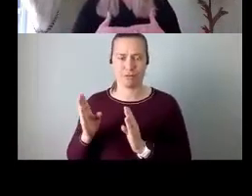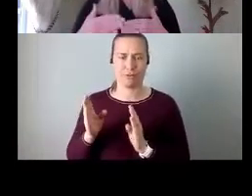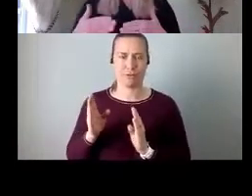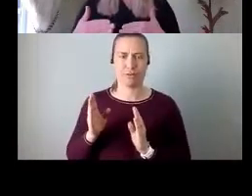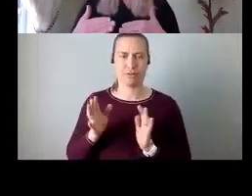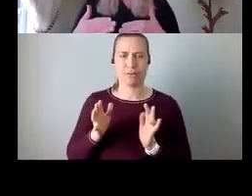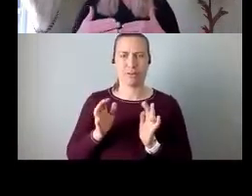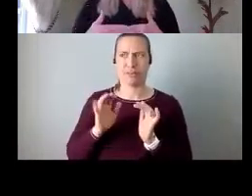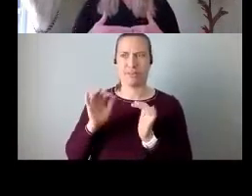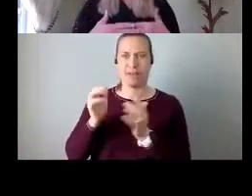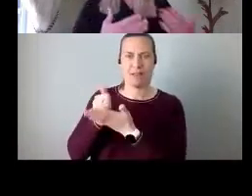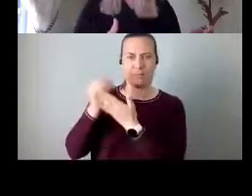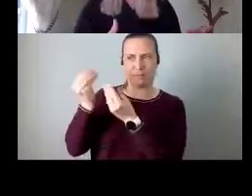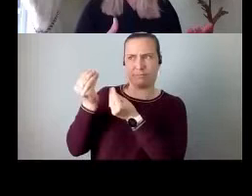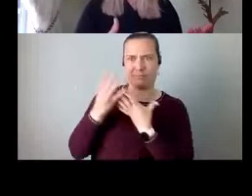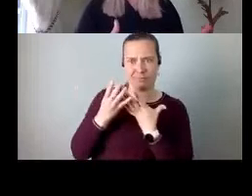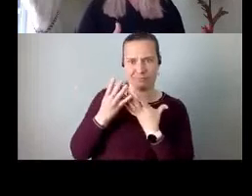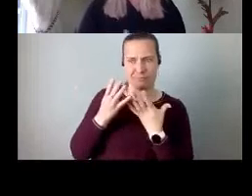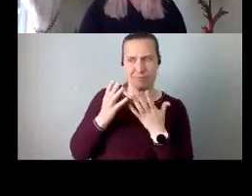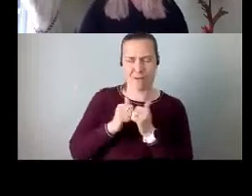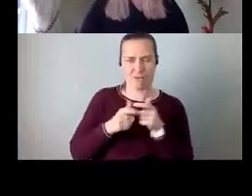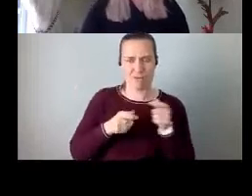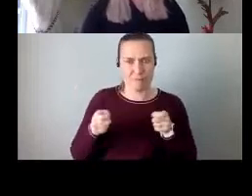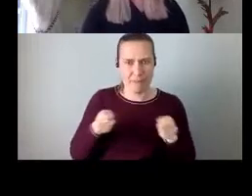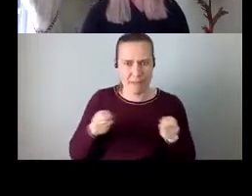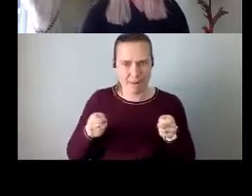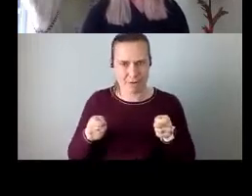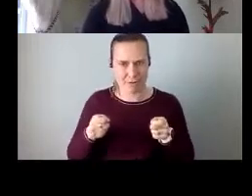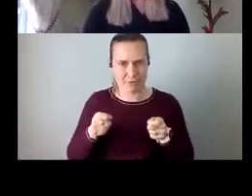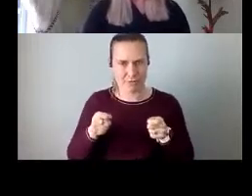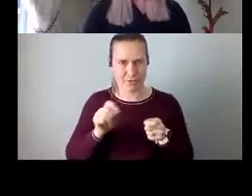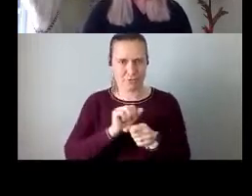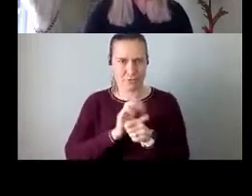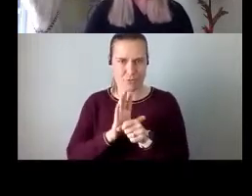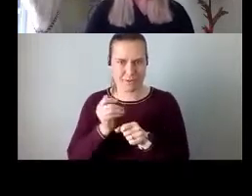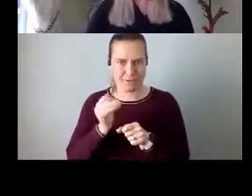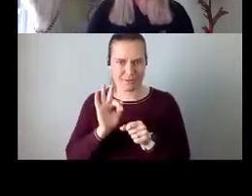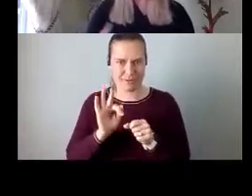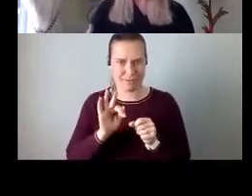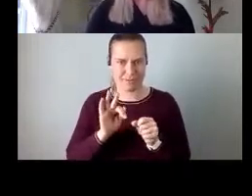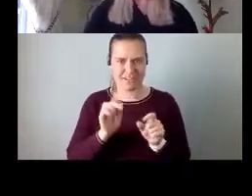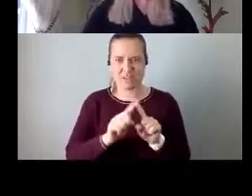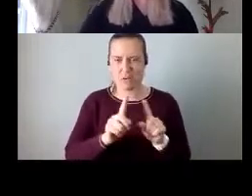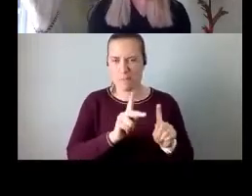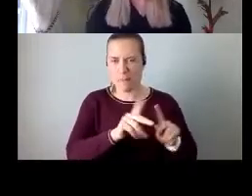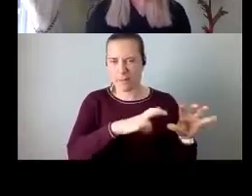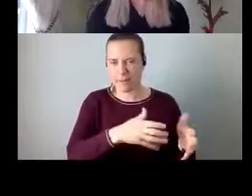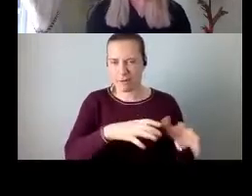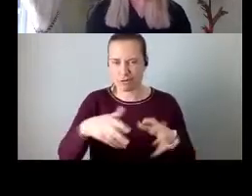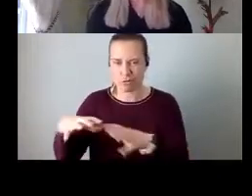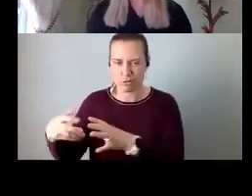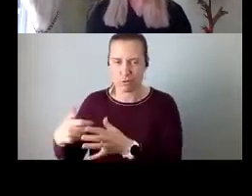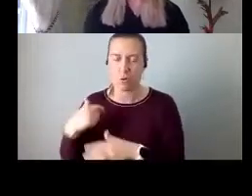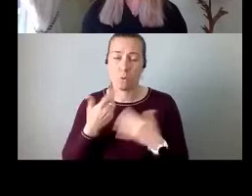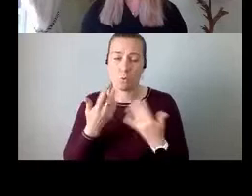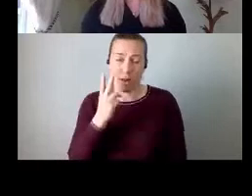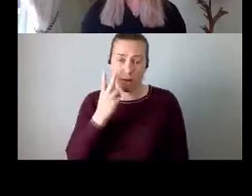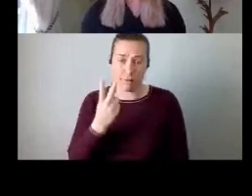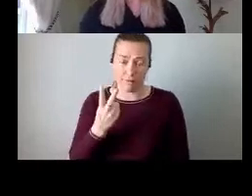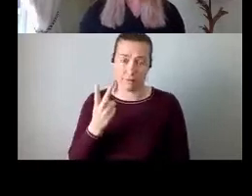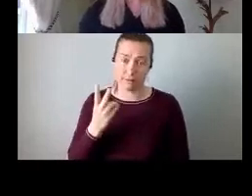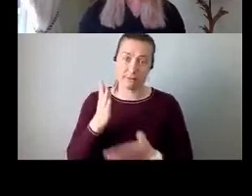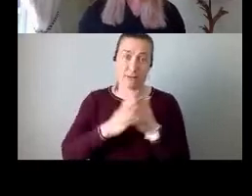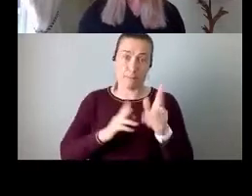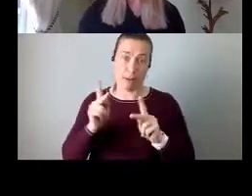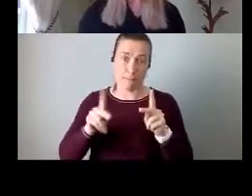the COVID-19 pandemic in different populations? We know we have seen significant disparities in